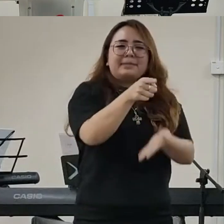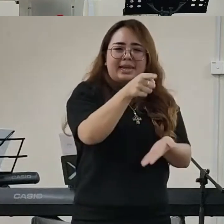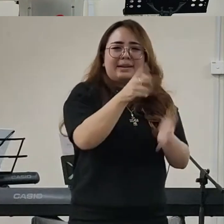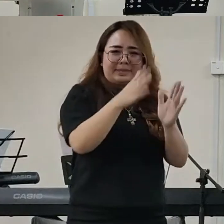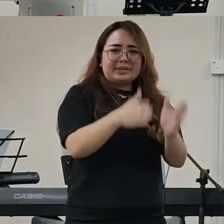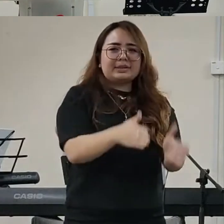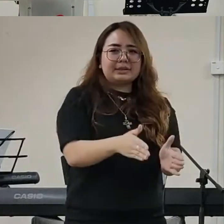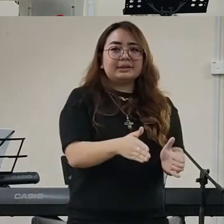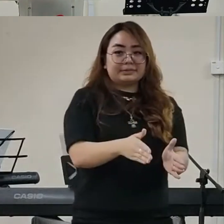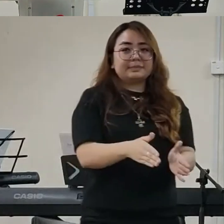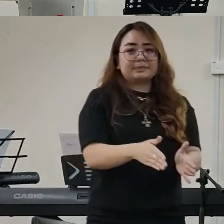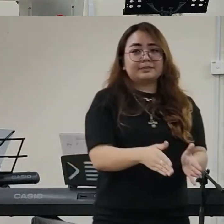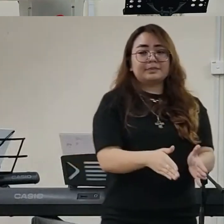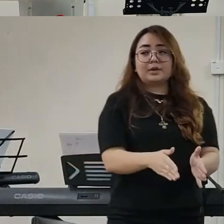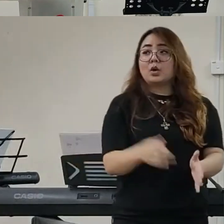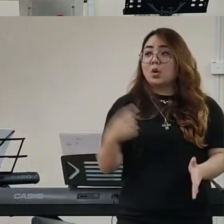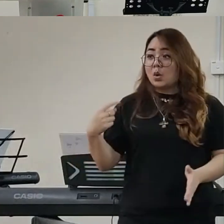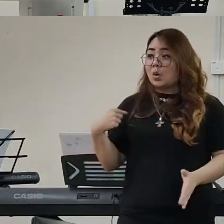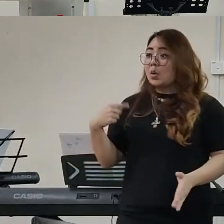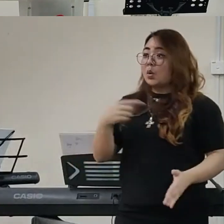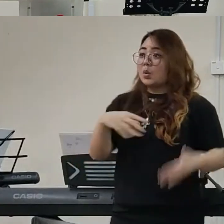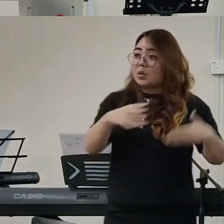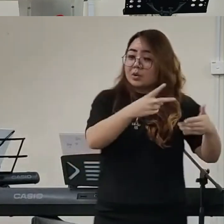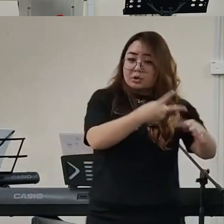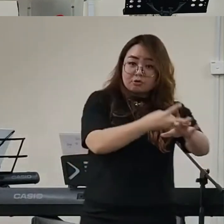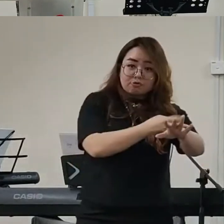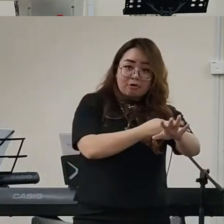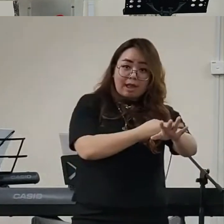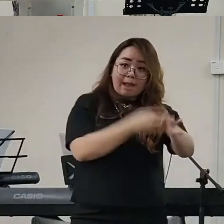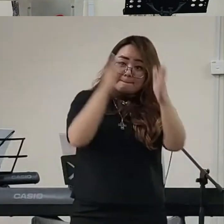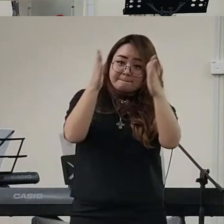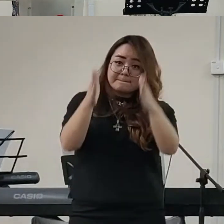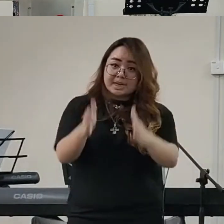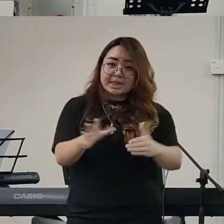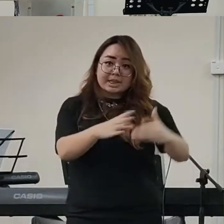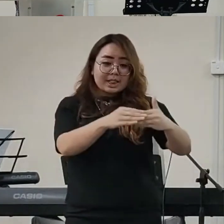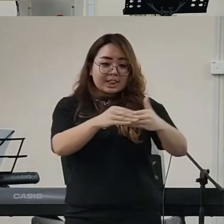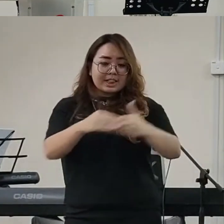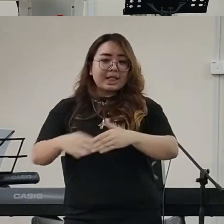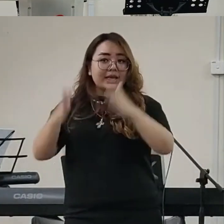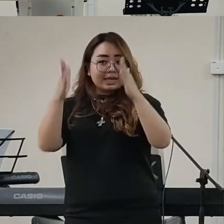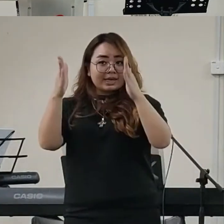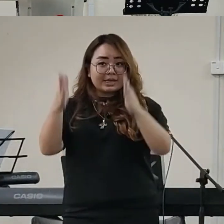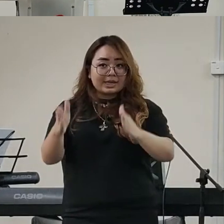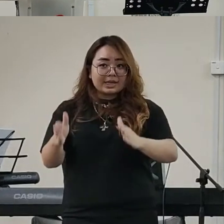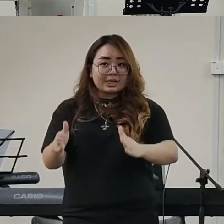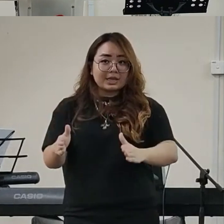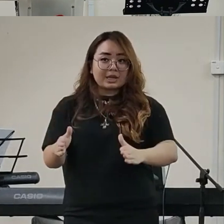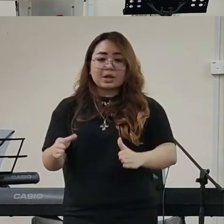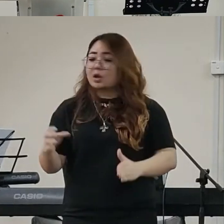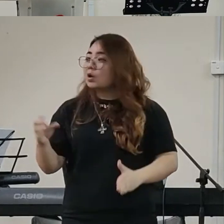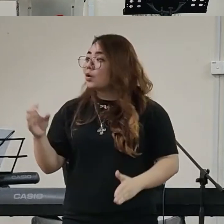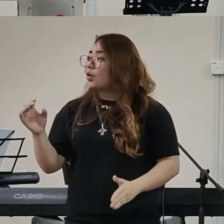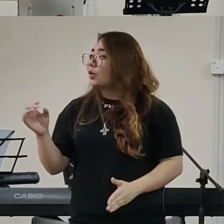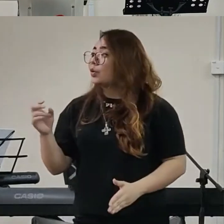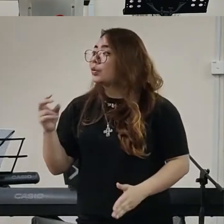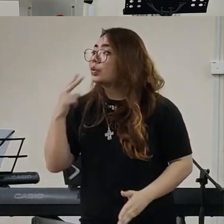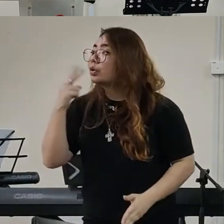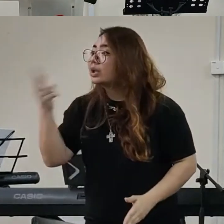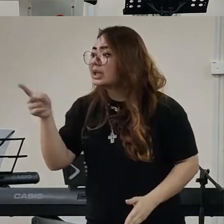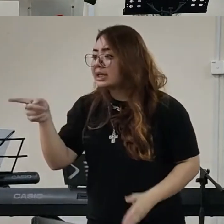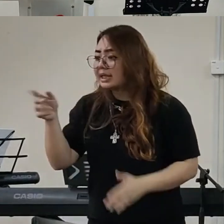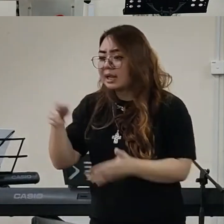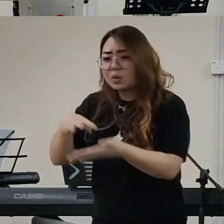no strength, and it means a lot of things. It may not just necessarily means weak physically, it can be weak spiritually. So